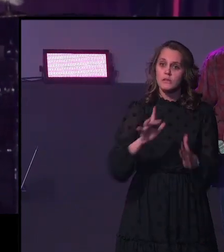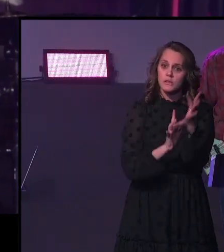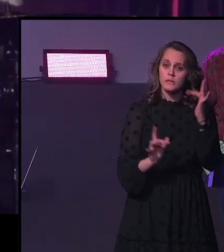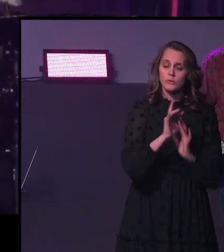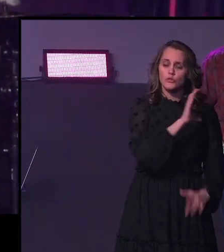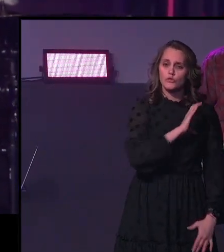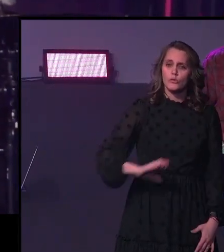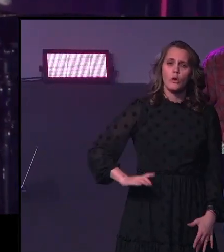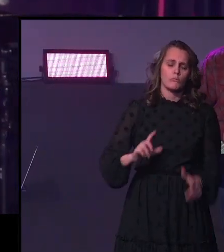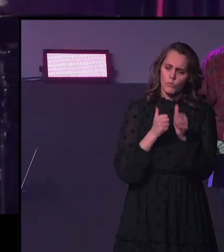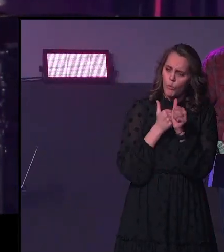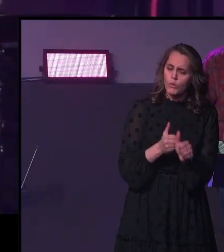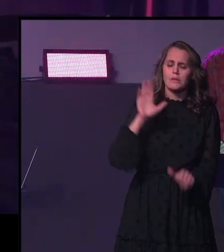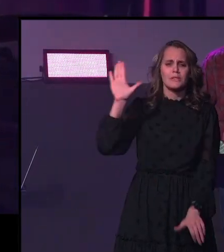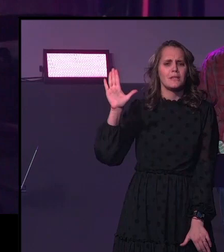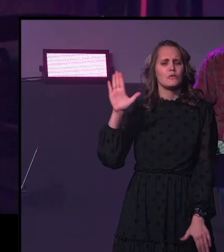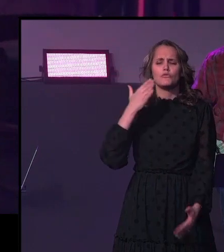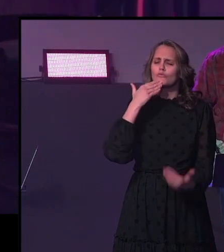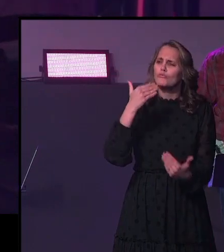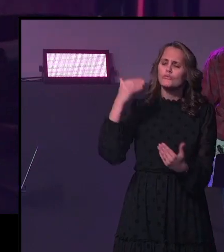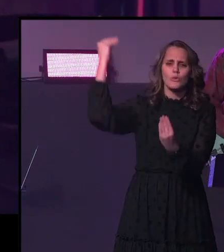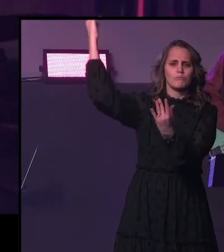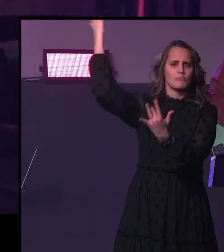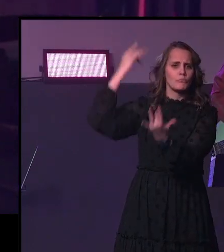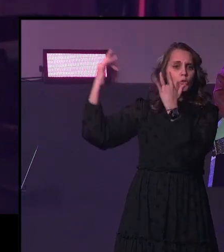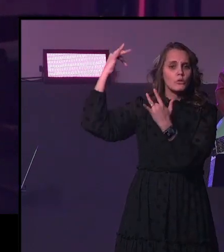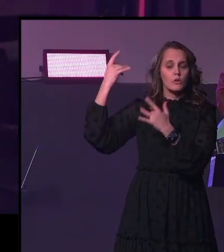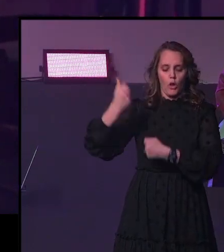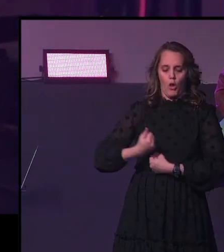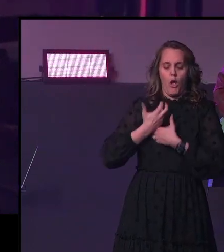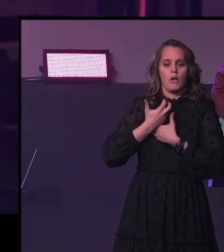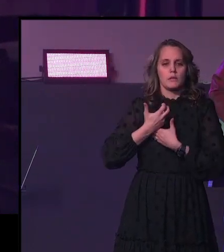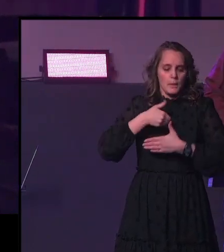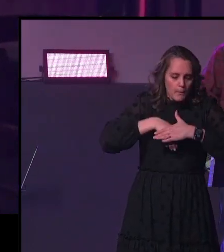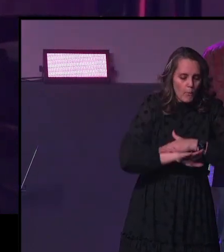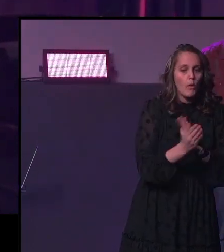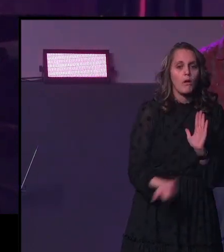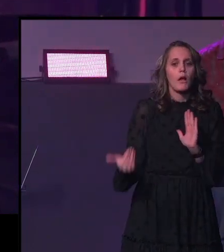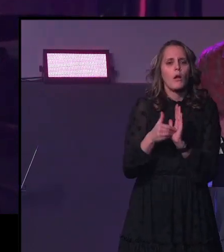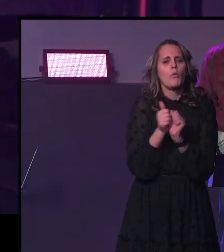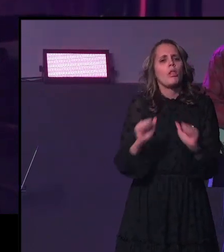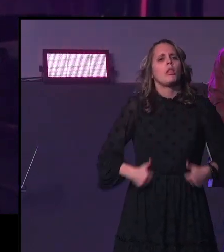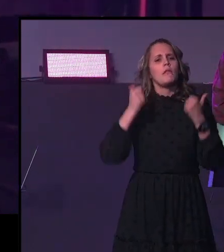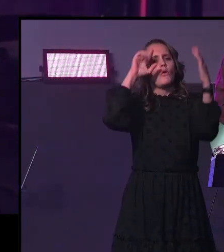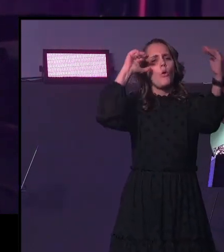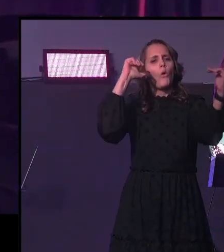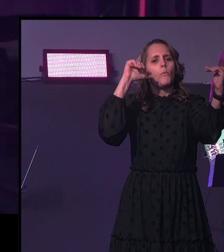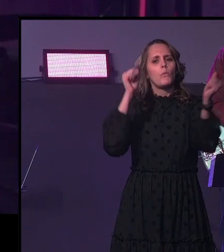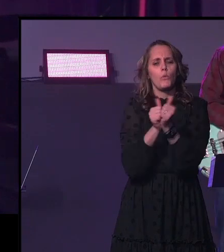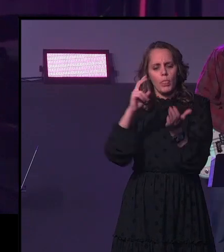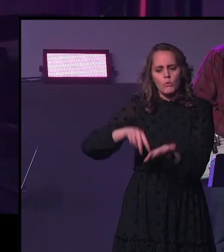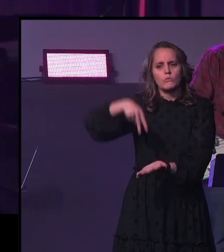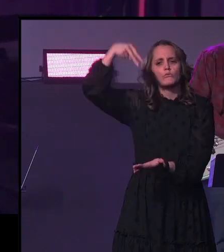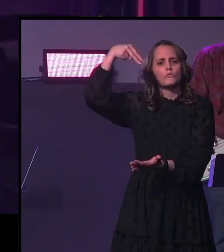According to his great mercy, he has caused us to be born again to a living hope through the resurrection of